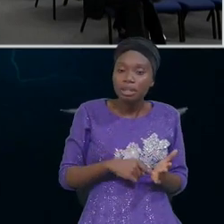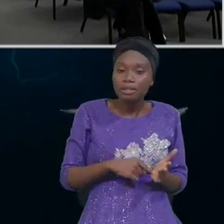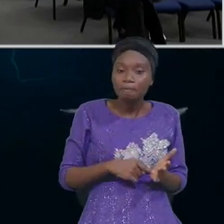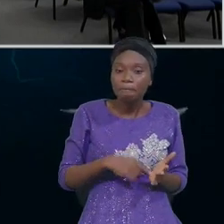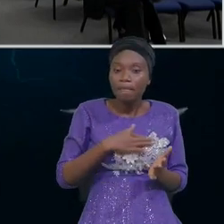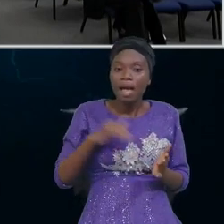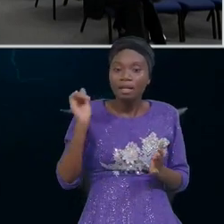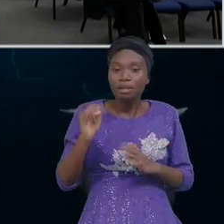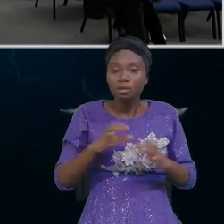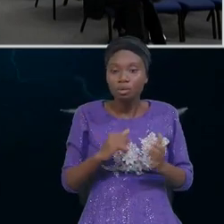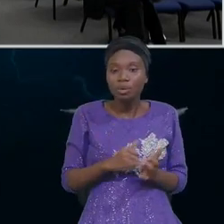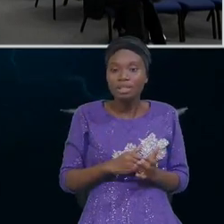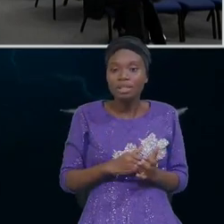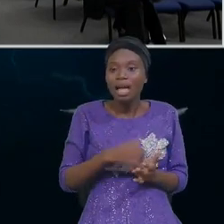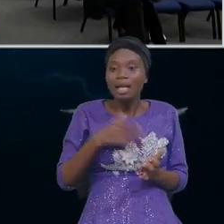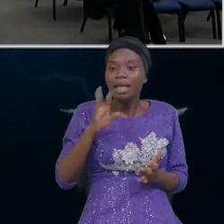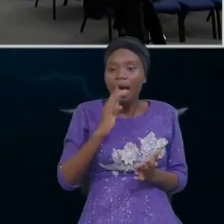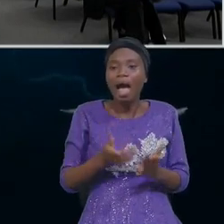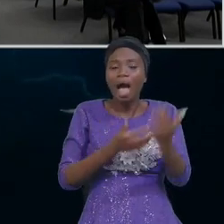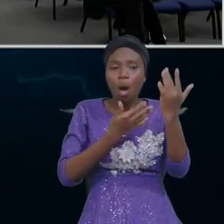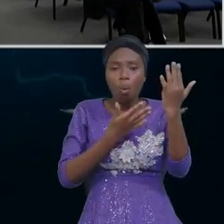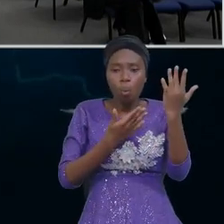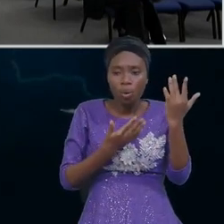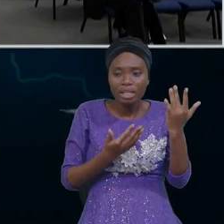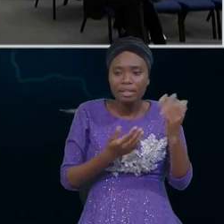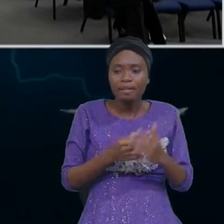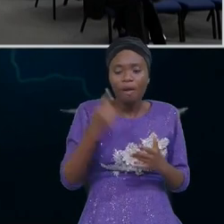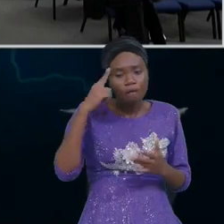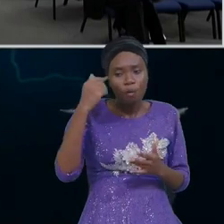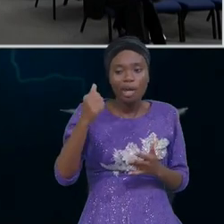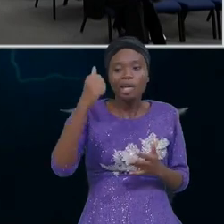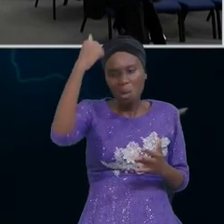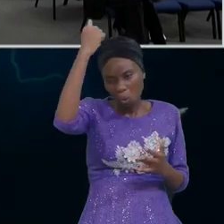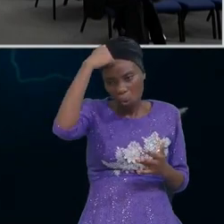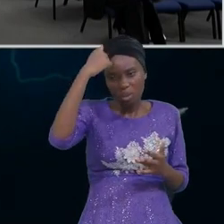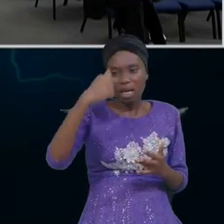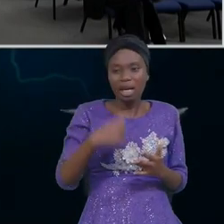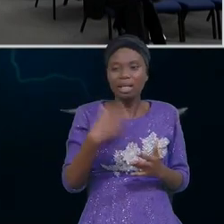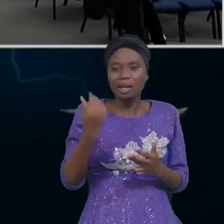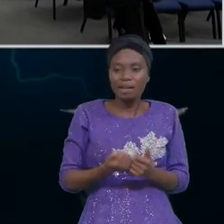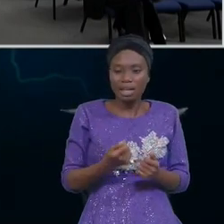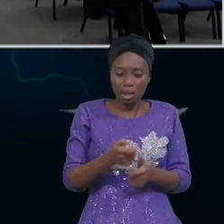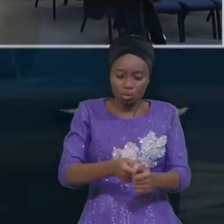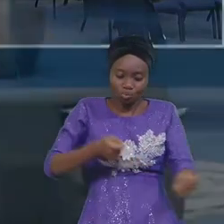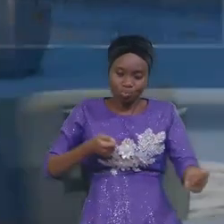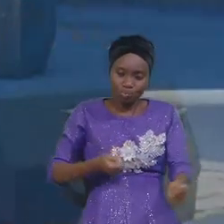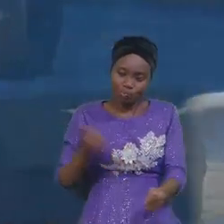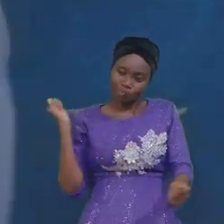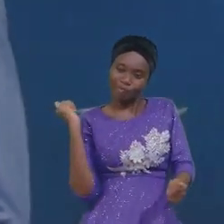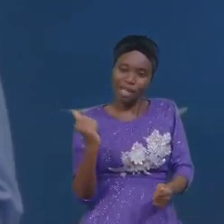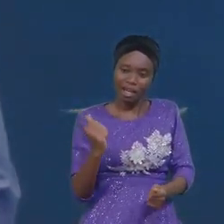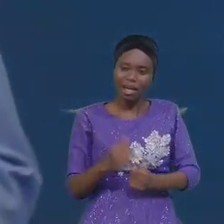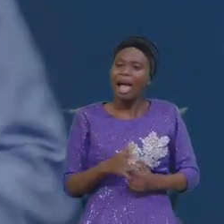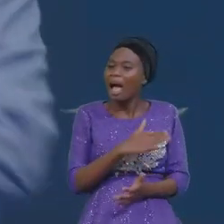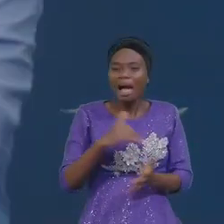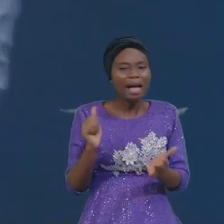it, and they're waiting for a knock on their head, a knock, a dagger in their tummy, and that does not happen. And they